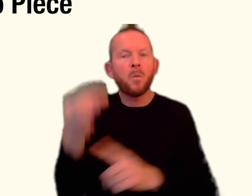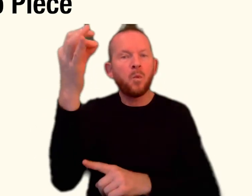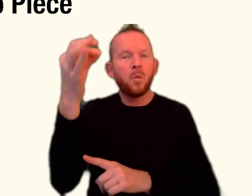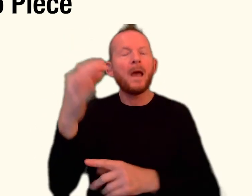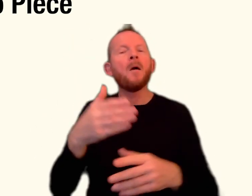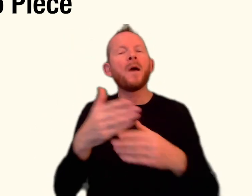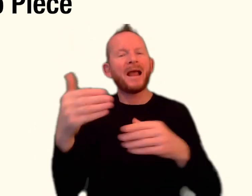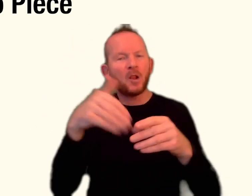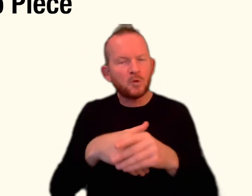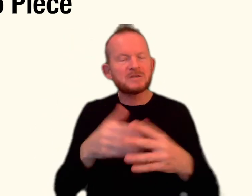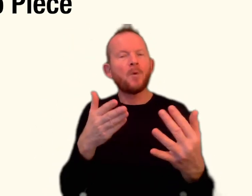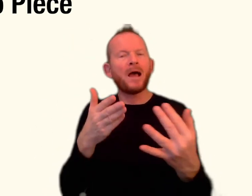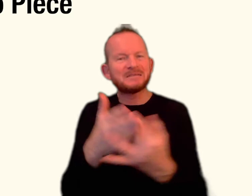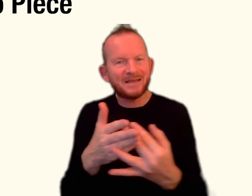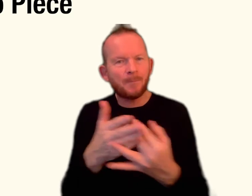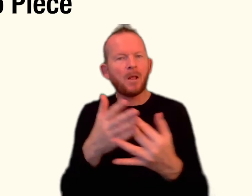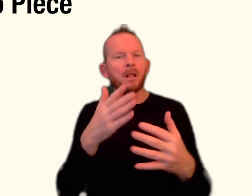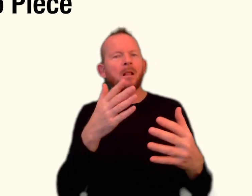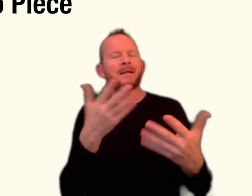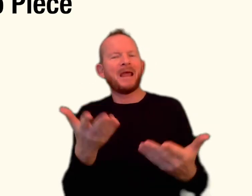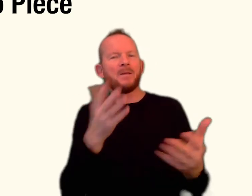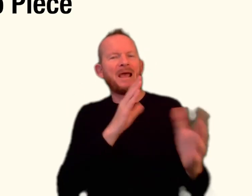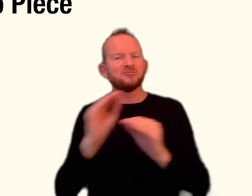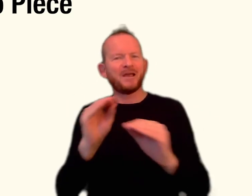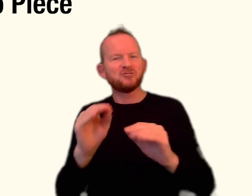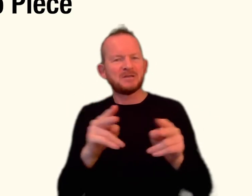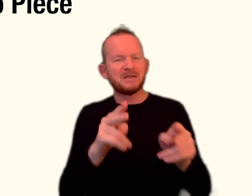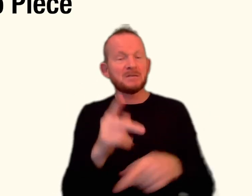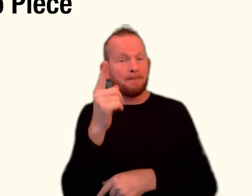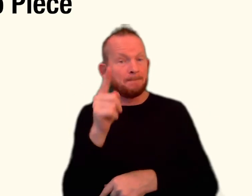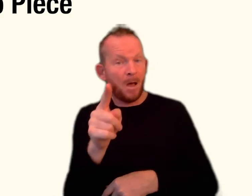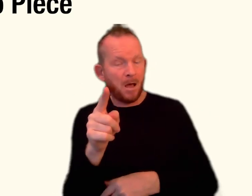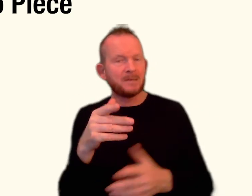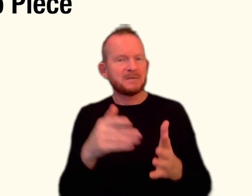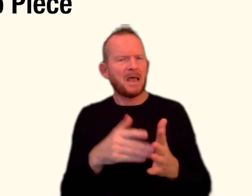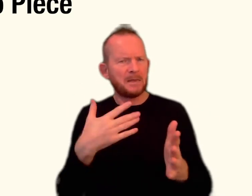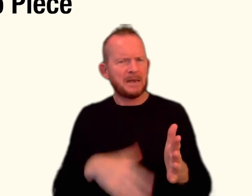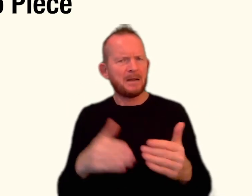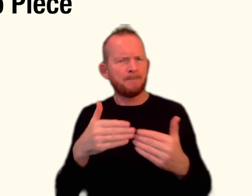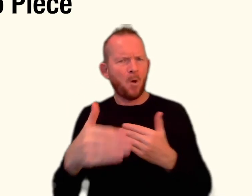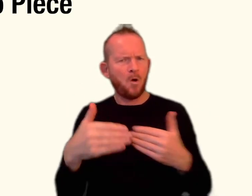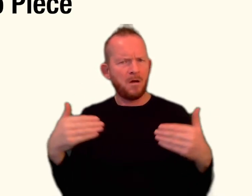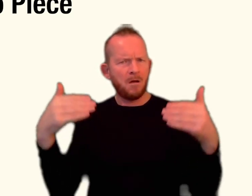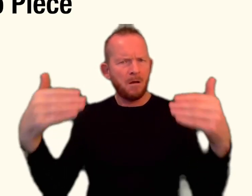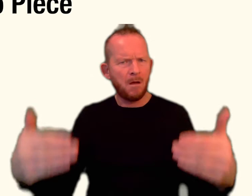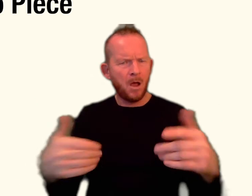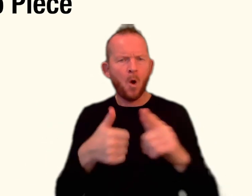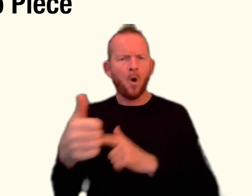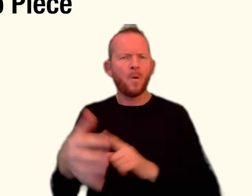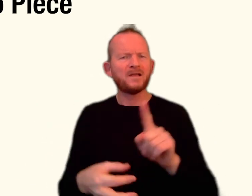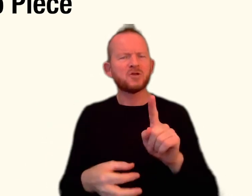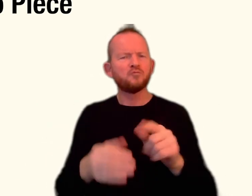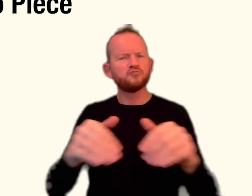more accessible now in the education system, but I still think we will still move forwards. Obviously, there's always room for